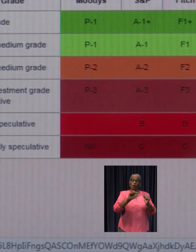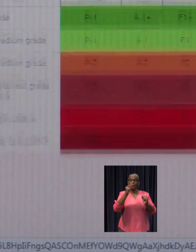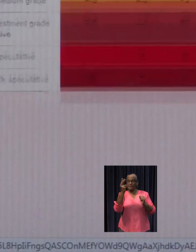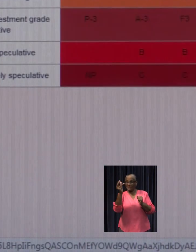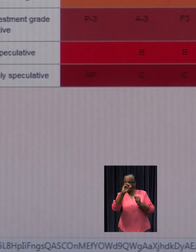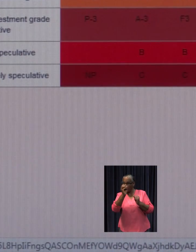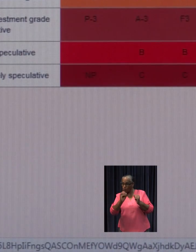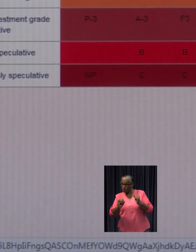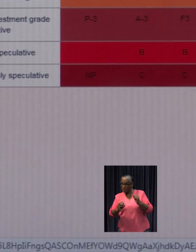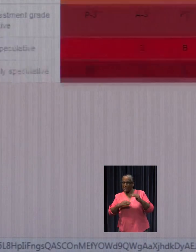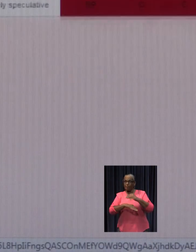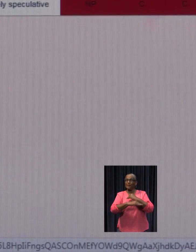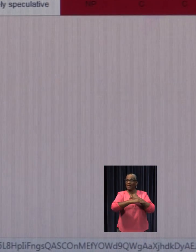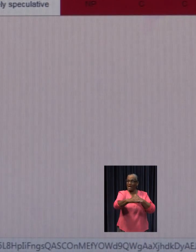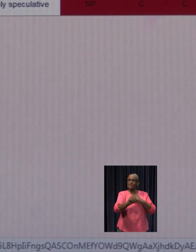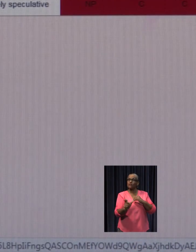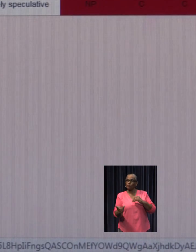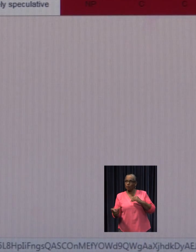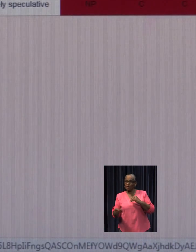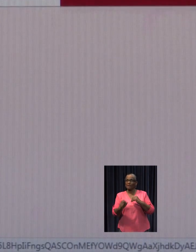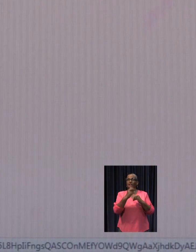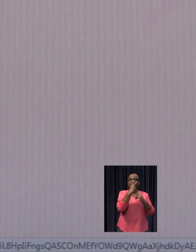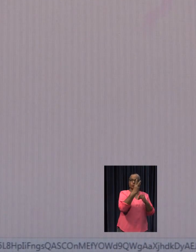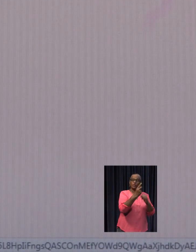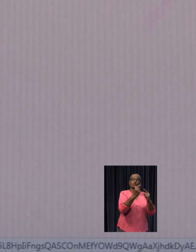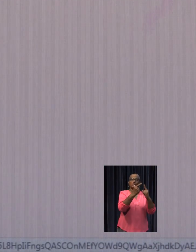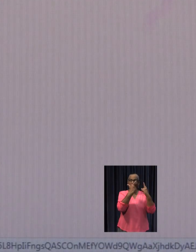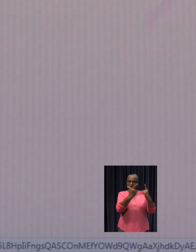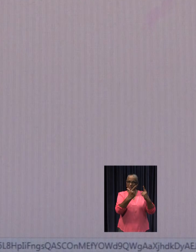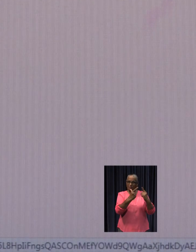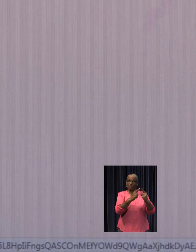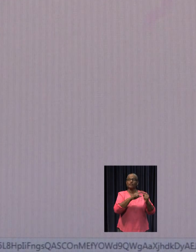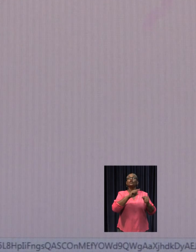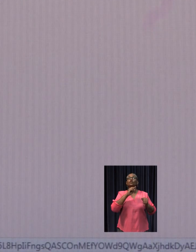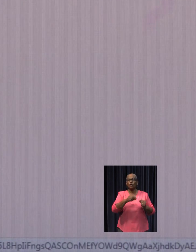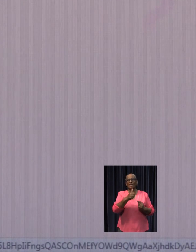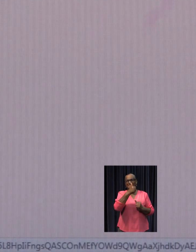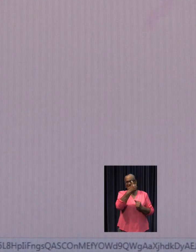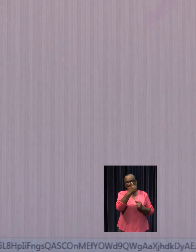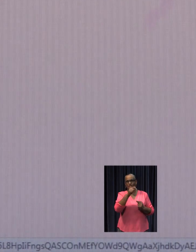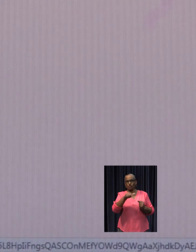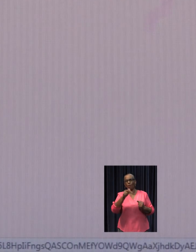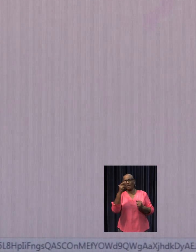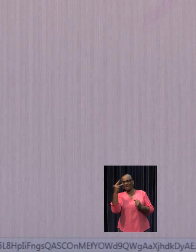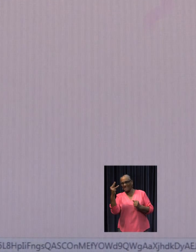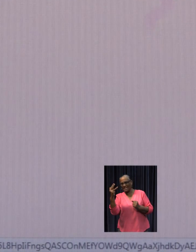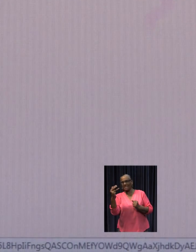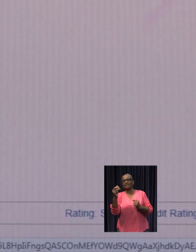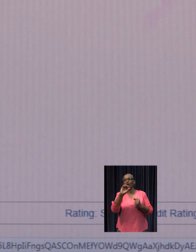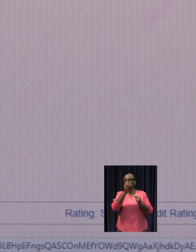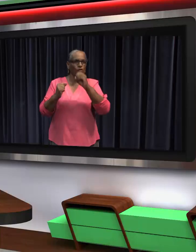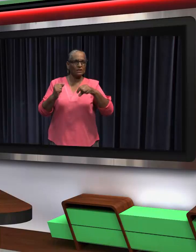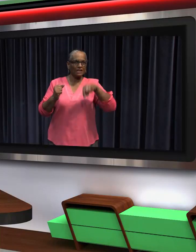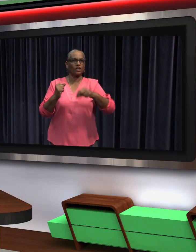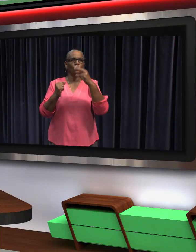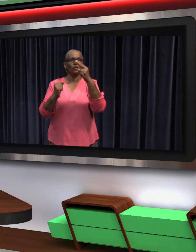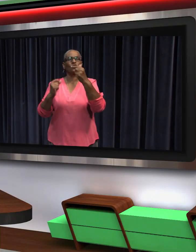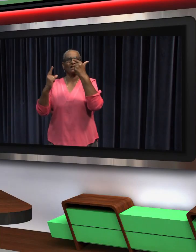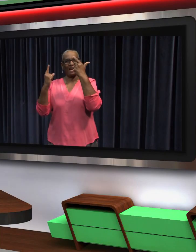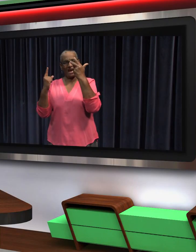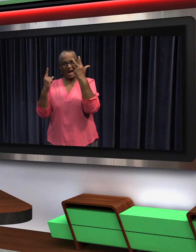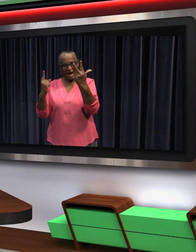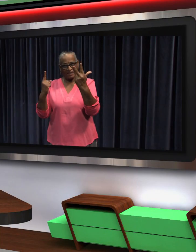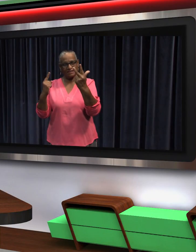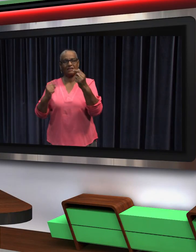from 7.9% of the gross domestic product 2017 to 6.1% in